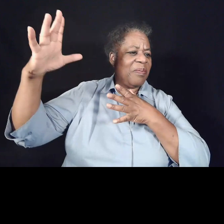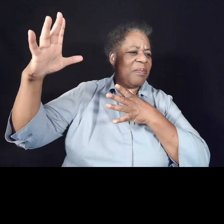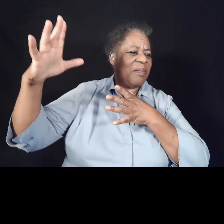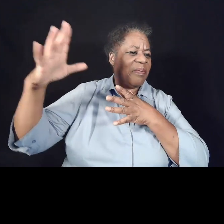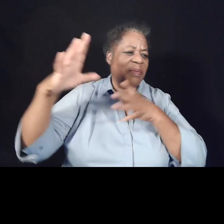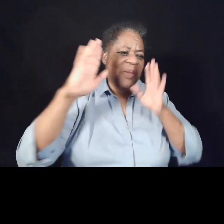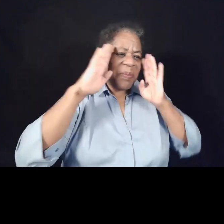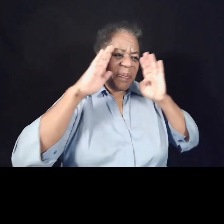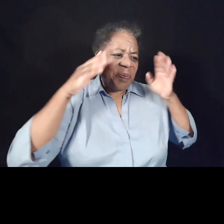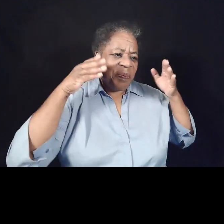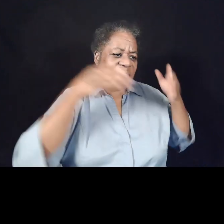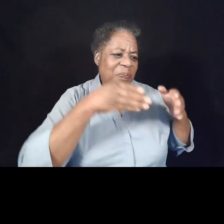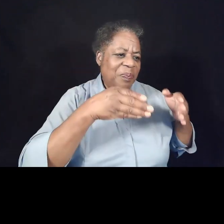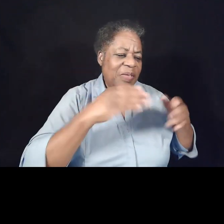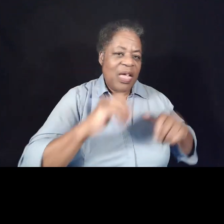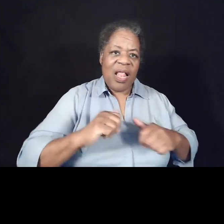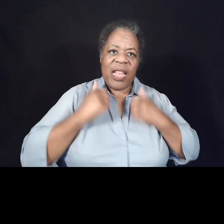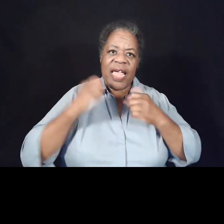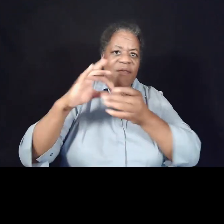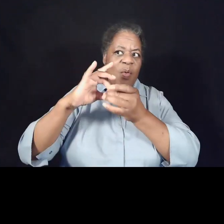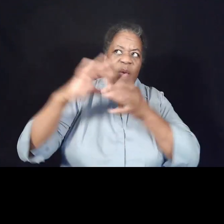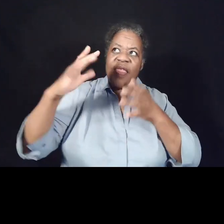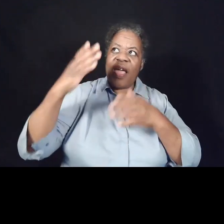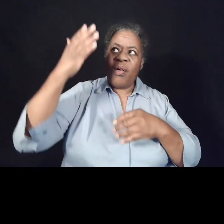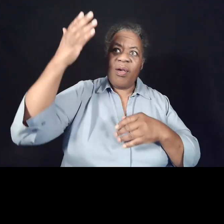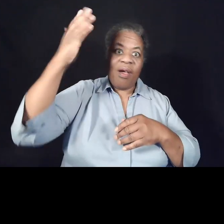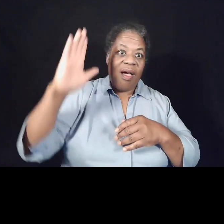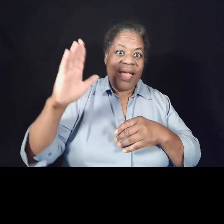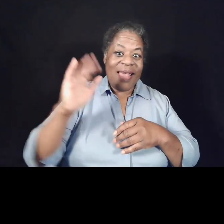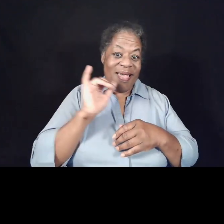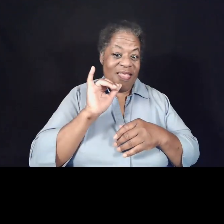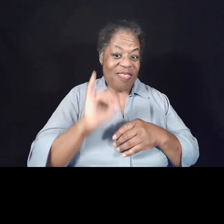Life without God, that's worldliness.